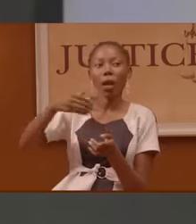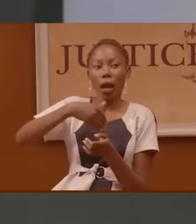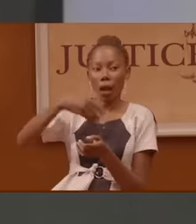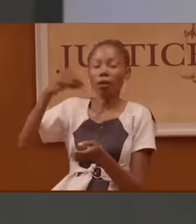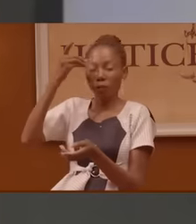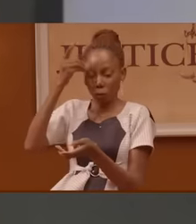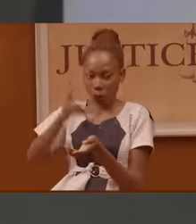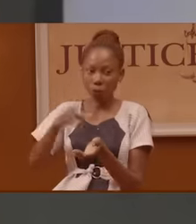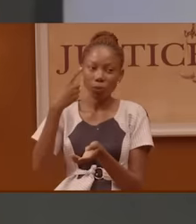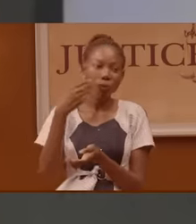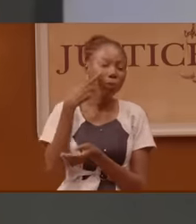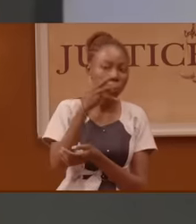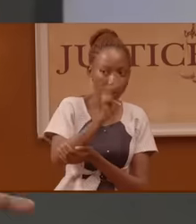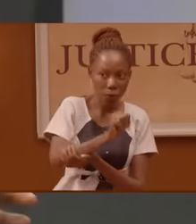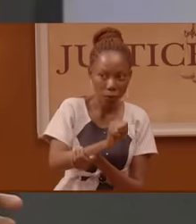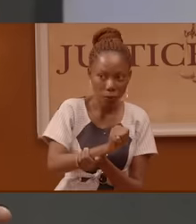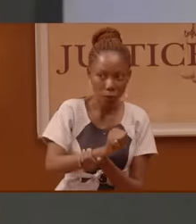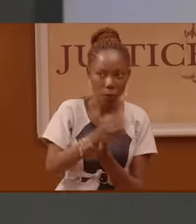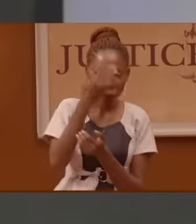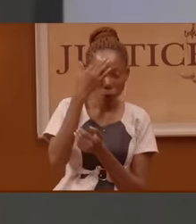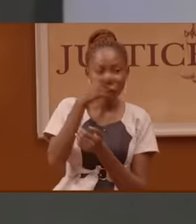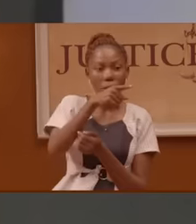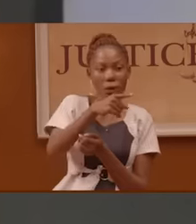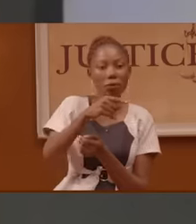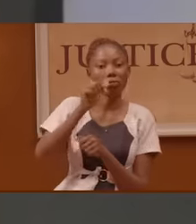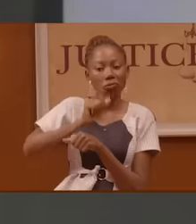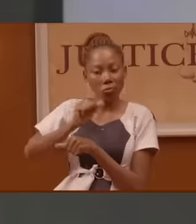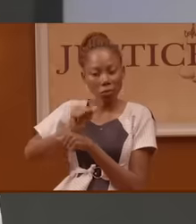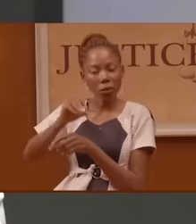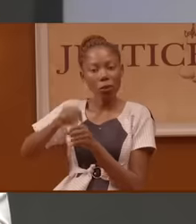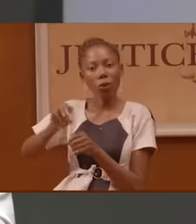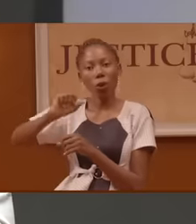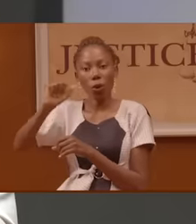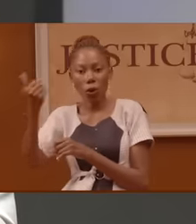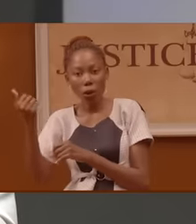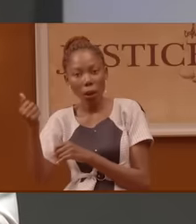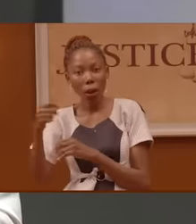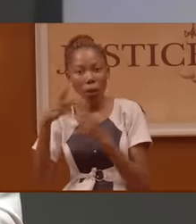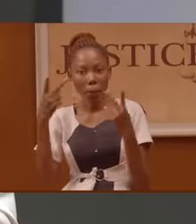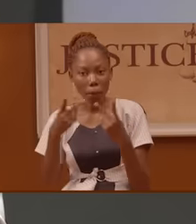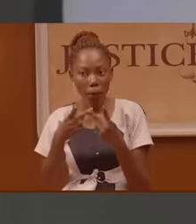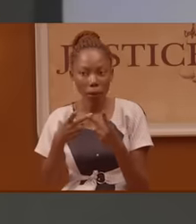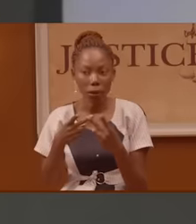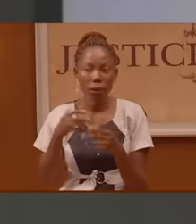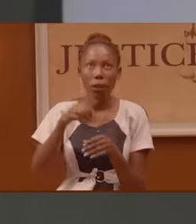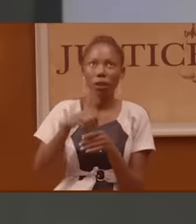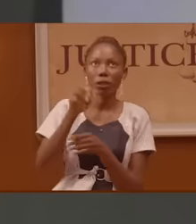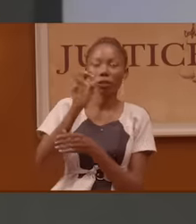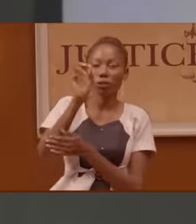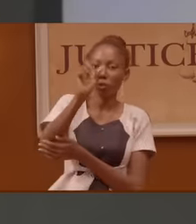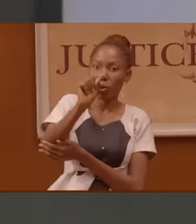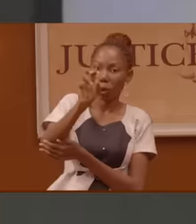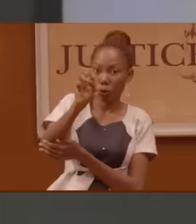working with one pharmaceutical company, we were communicating and all of that. So in